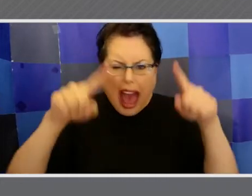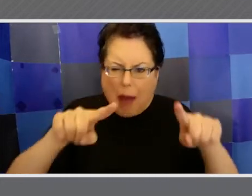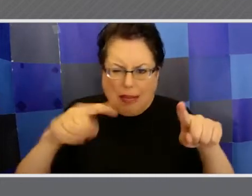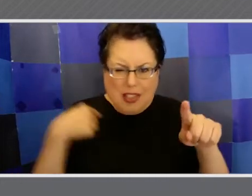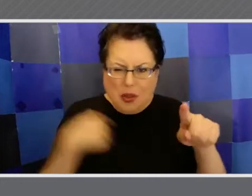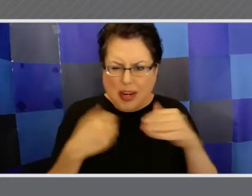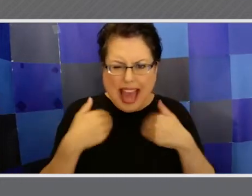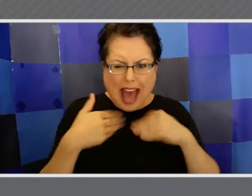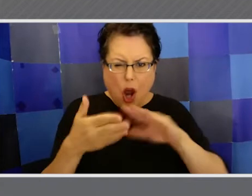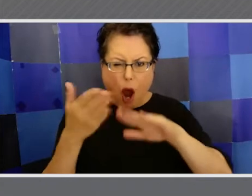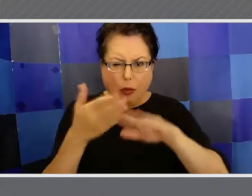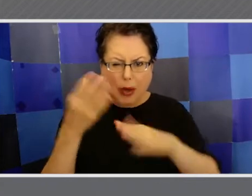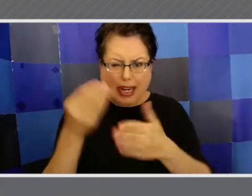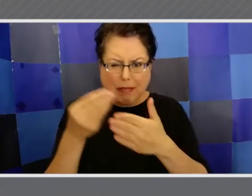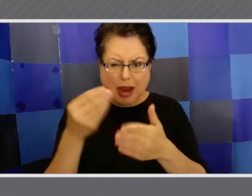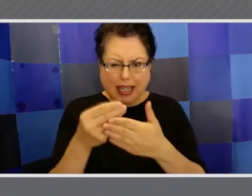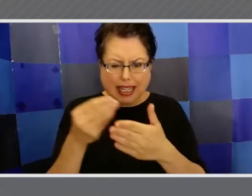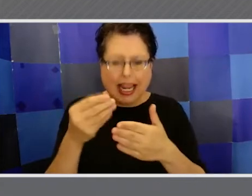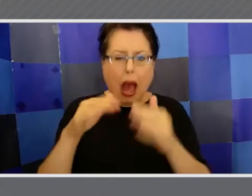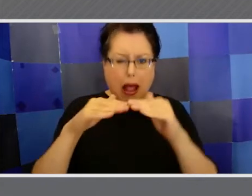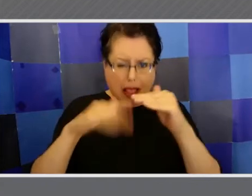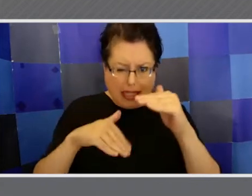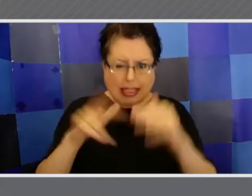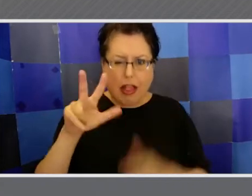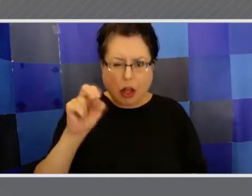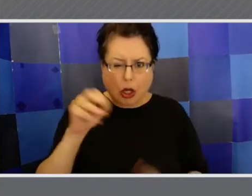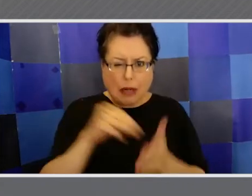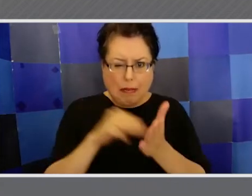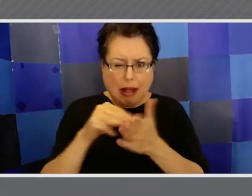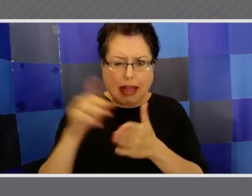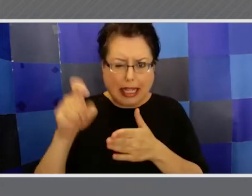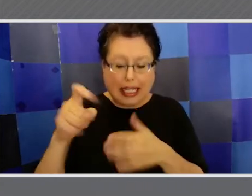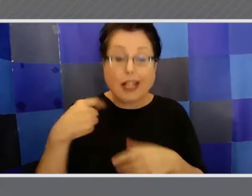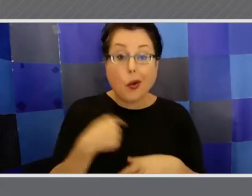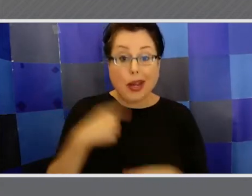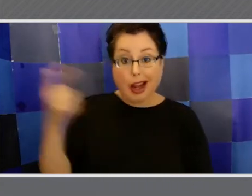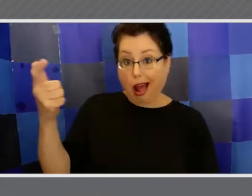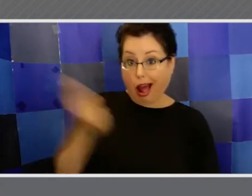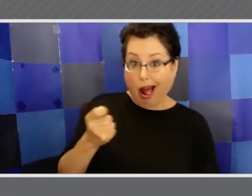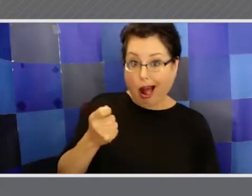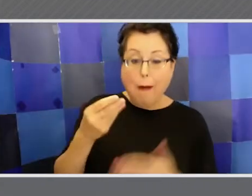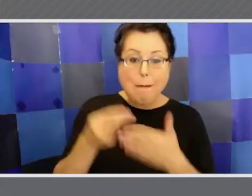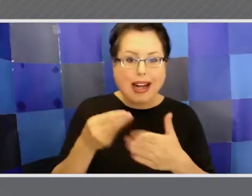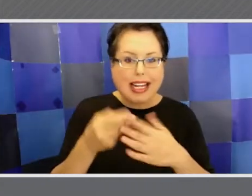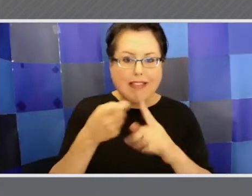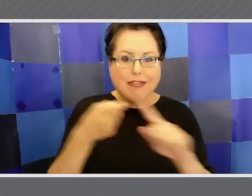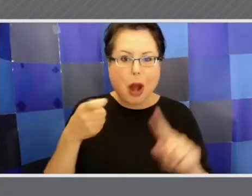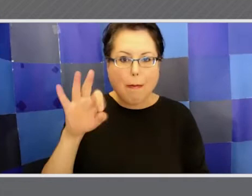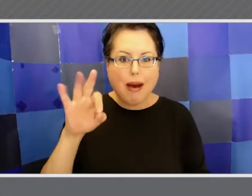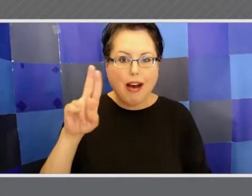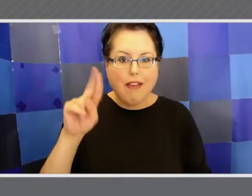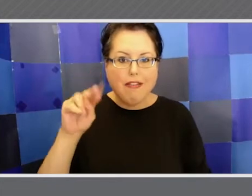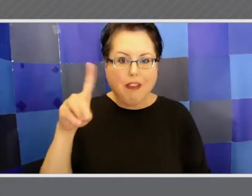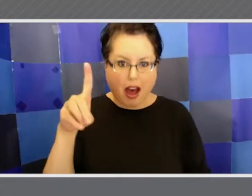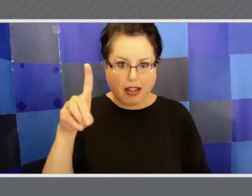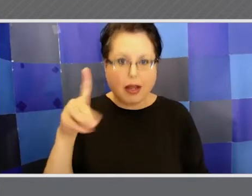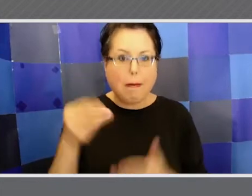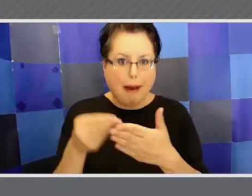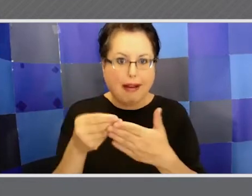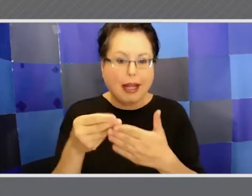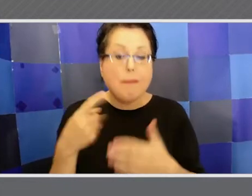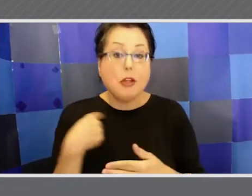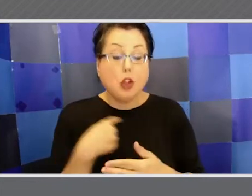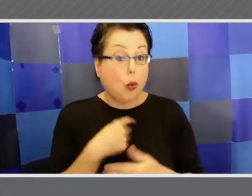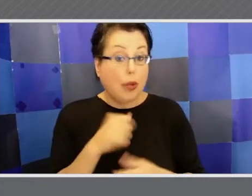pull money from our fund balance, which our rainy day fund that we use for emergencies. So we fortunately